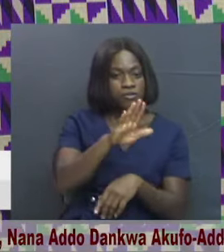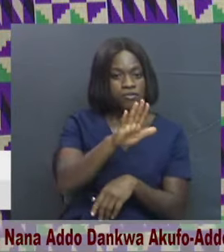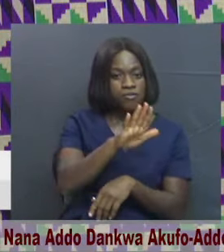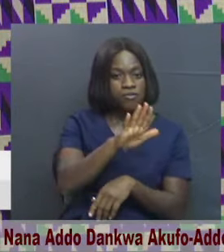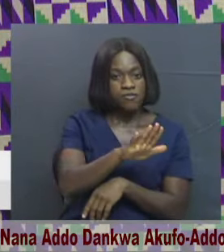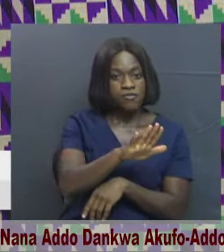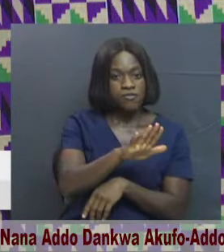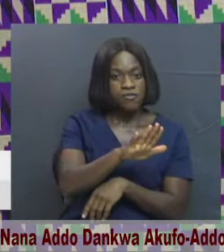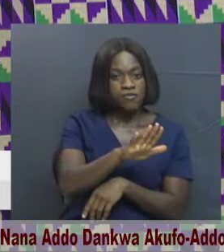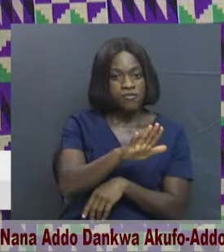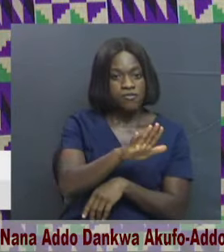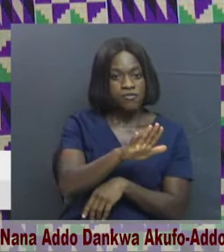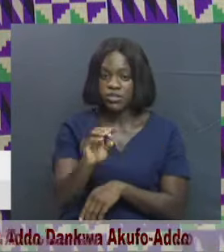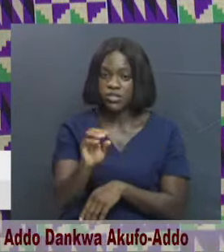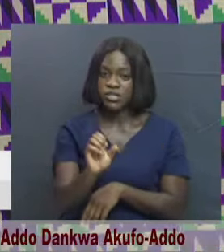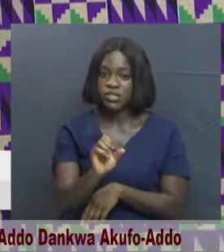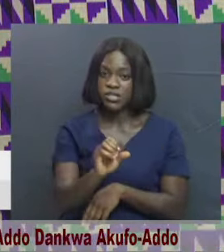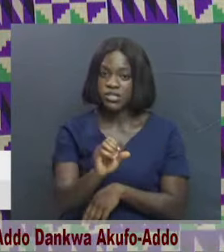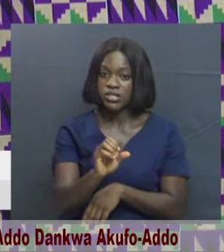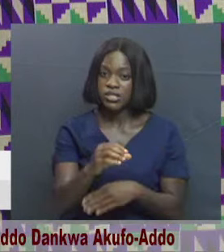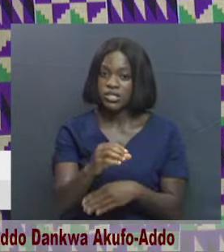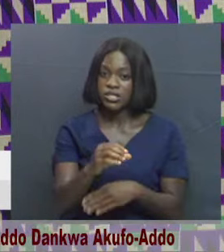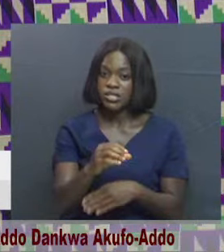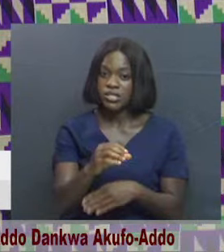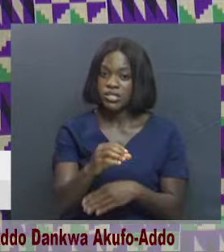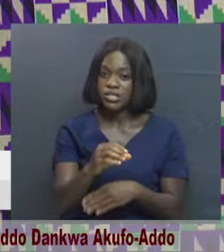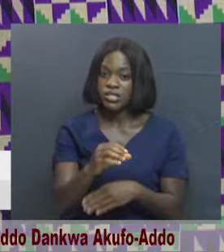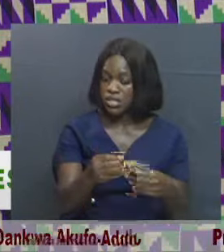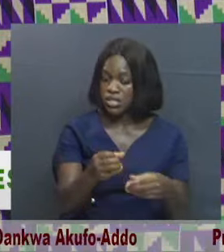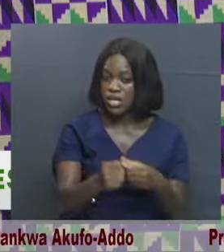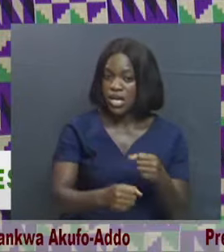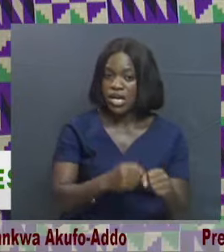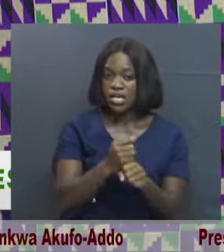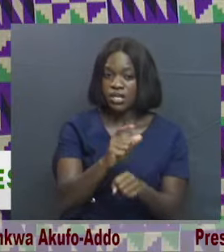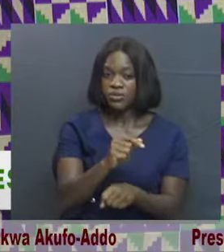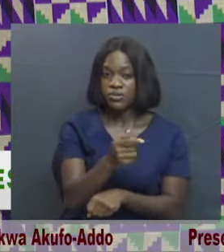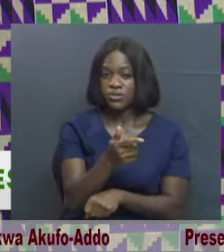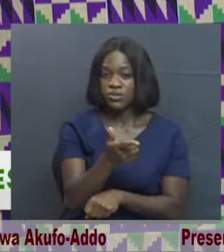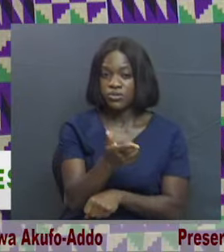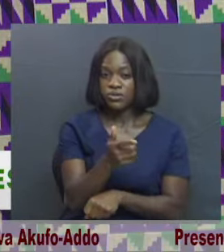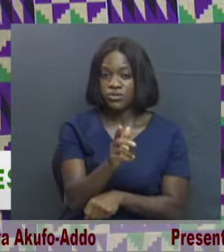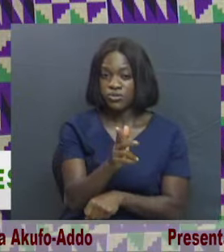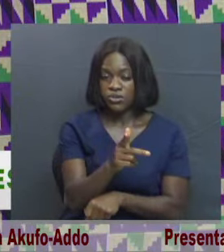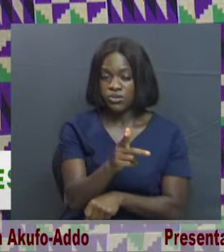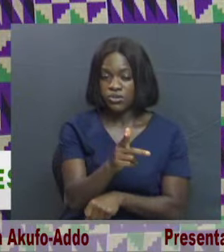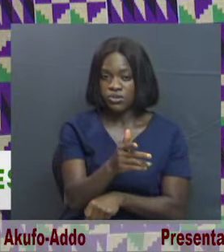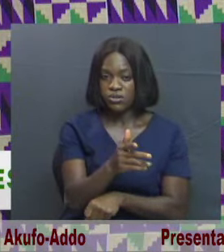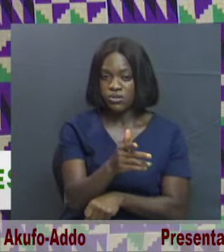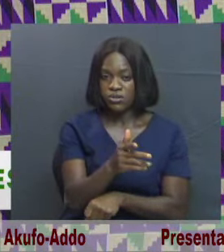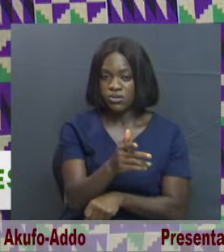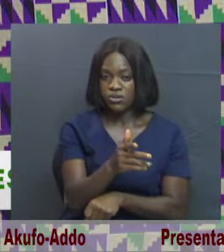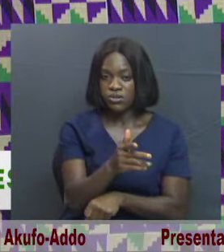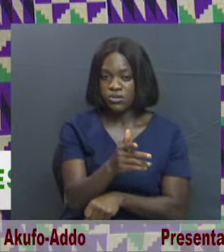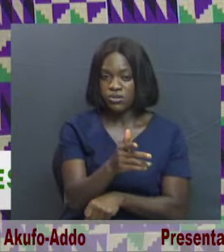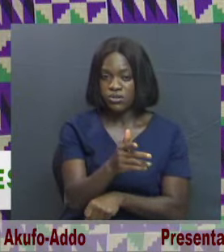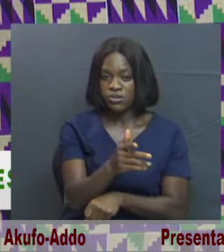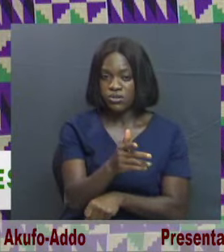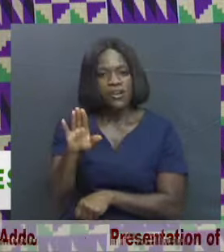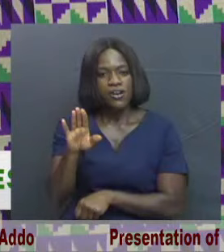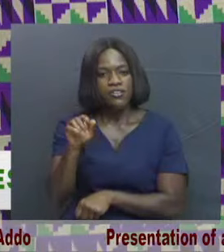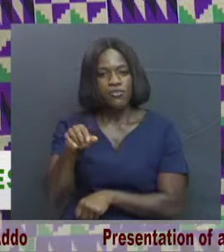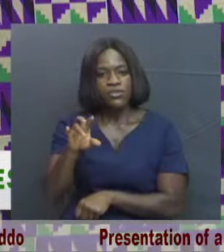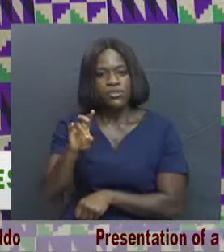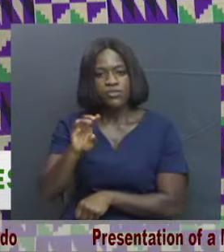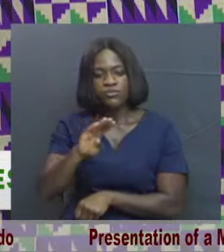5.4 billion CS in 2023 to 7 billion CS in